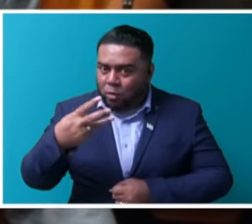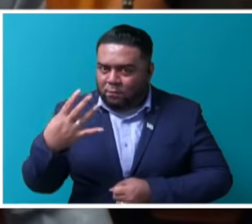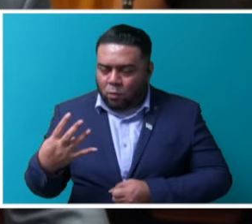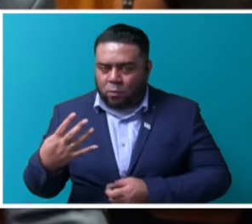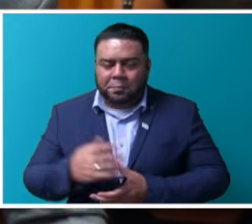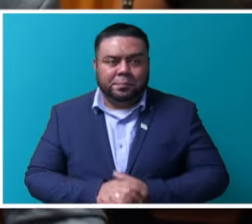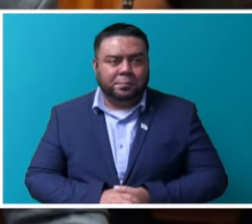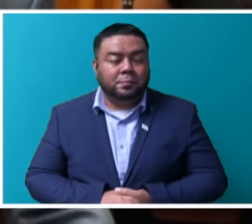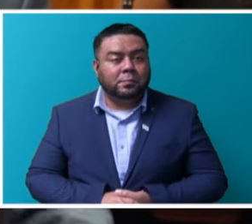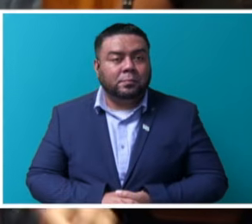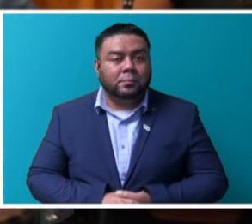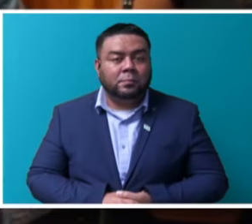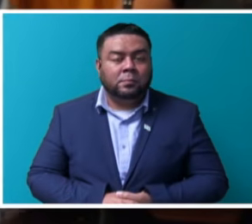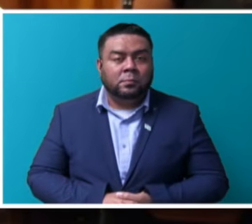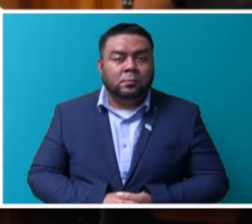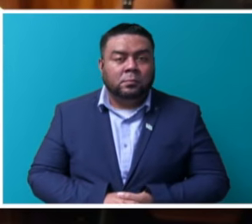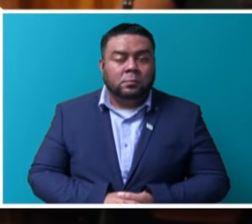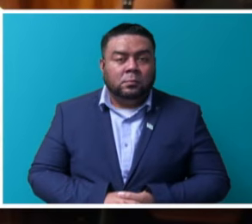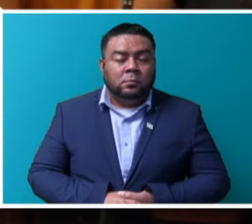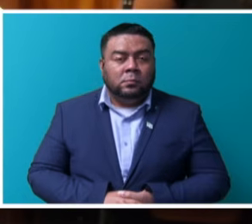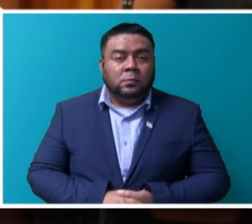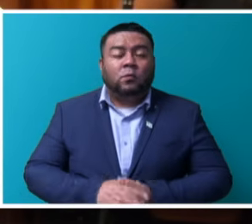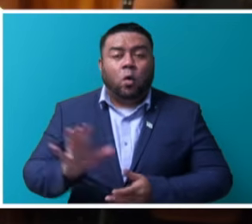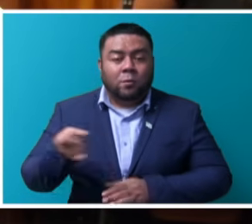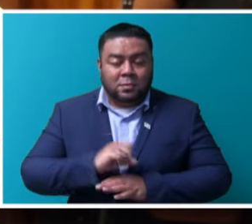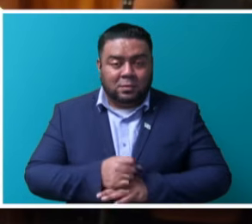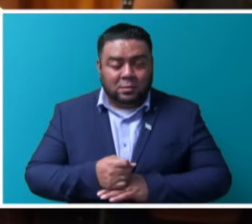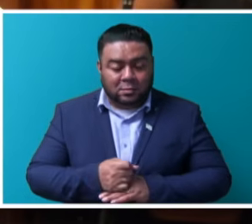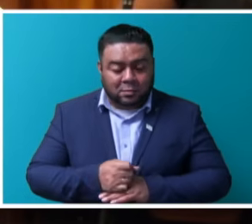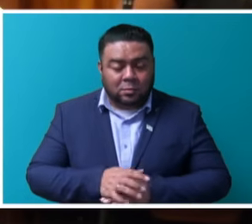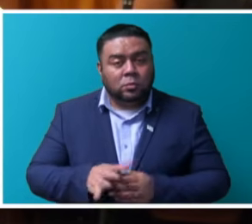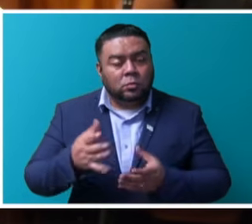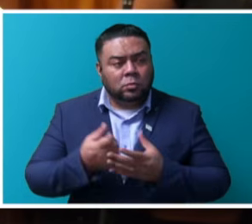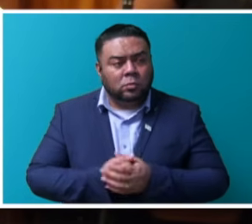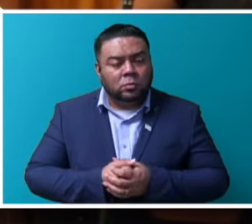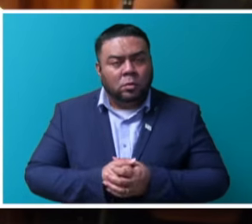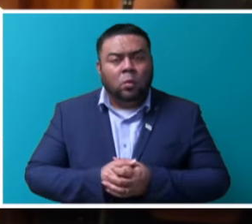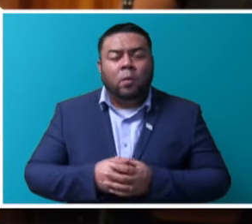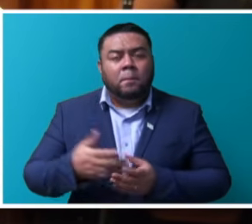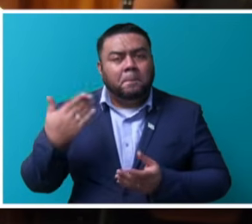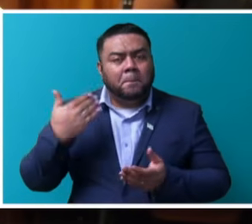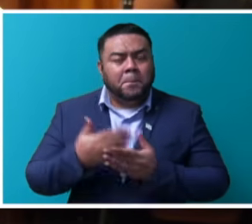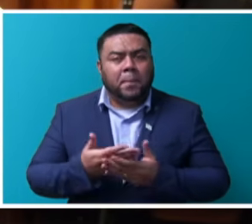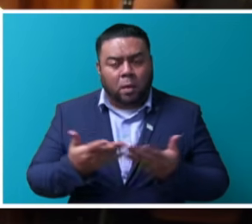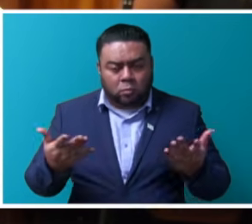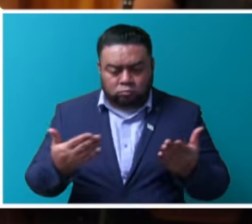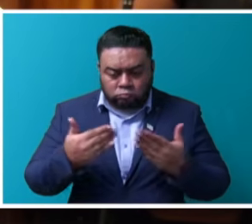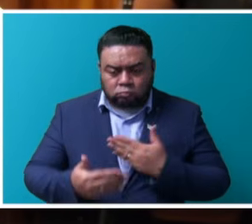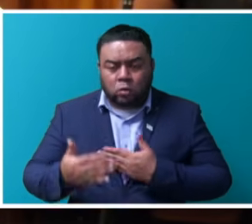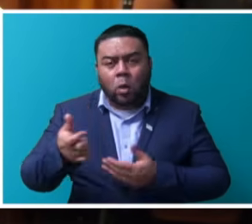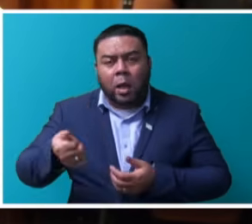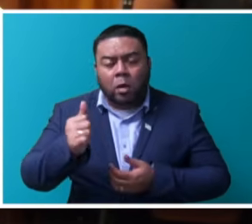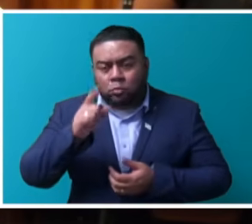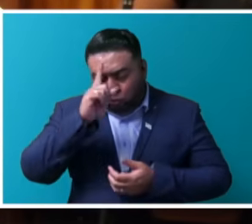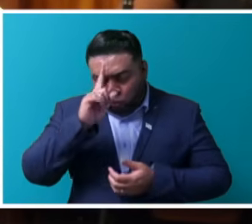Mr. Speaker. Mr. Speaker, for overseas scholarships, apart from degree and postgraduate programs, we are now expanding it to allow students who